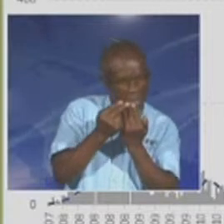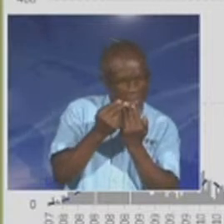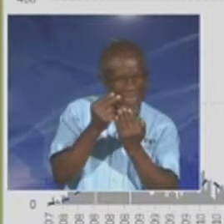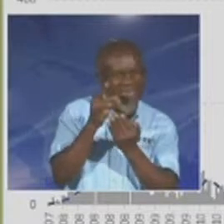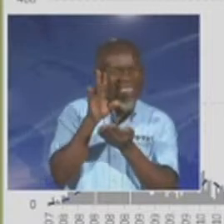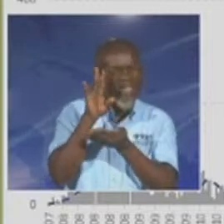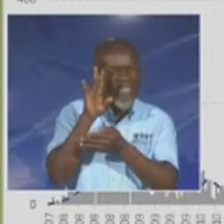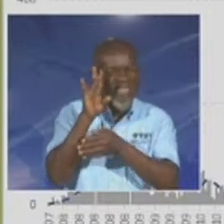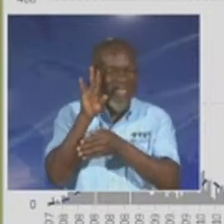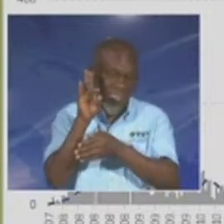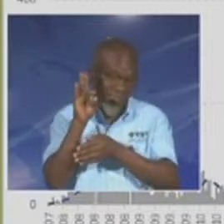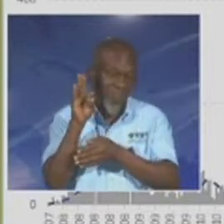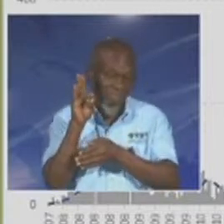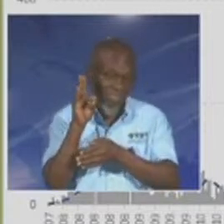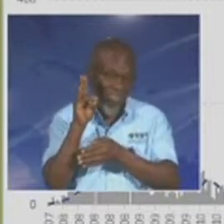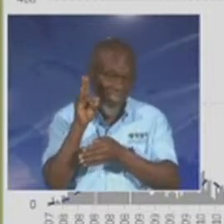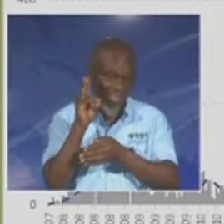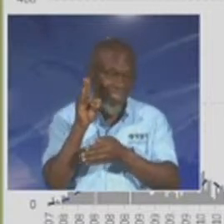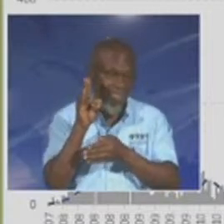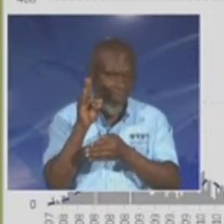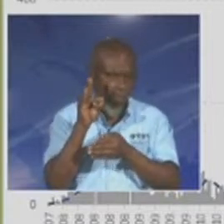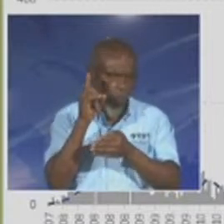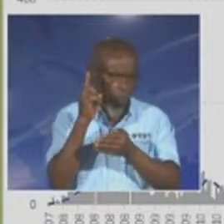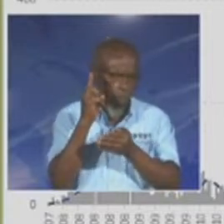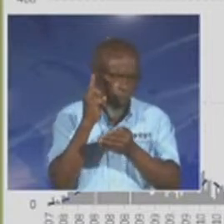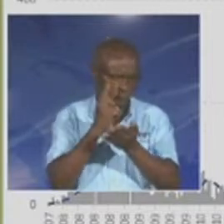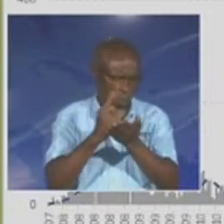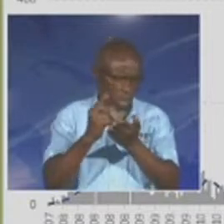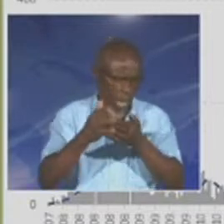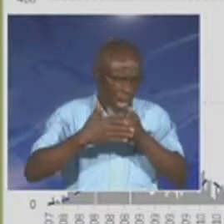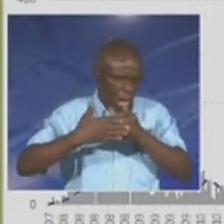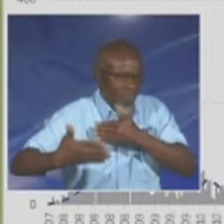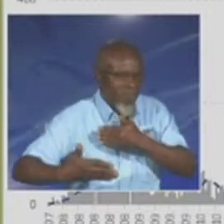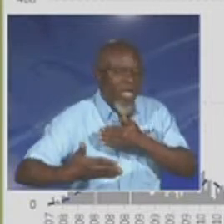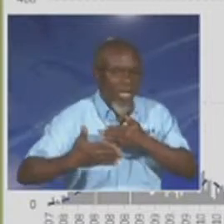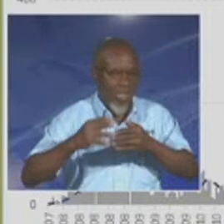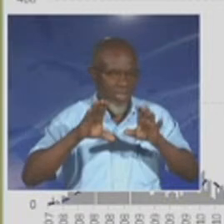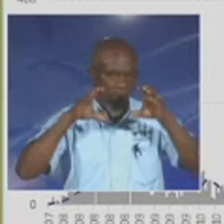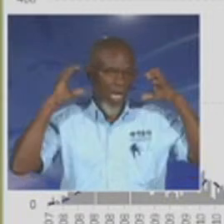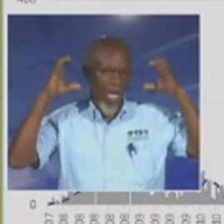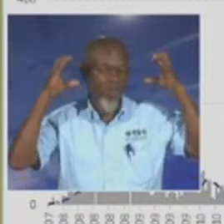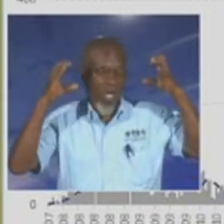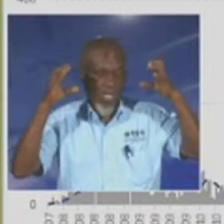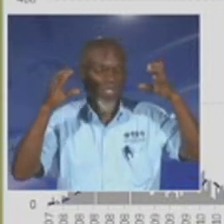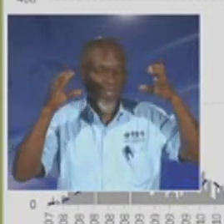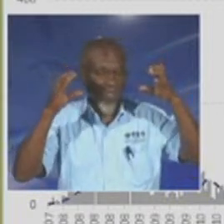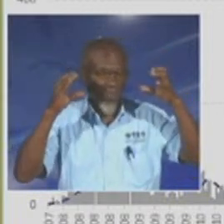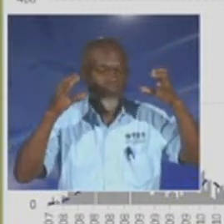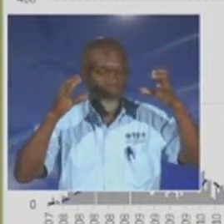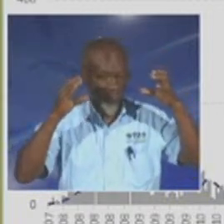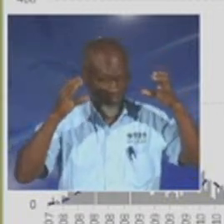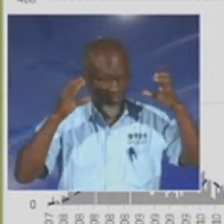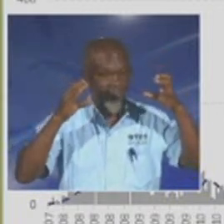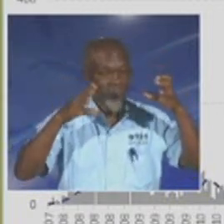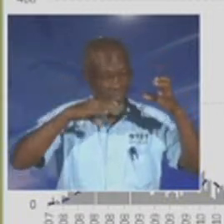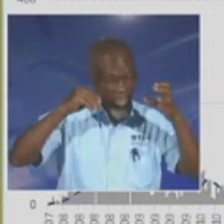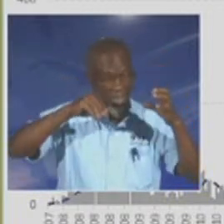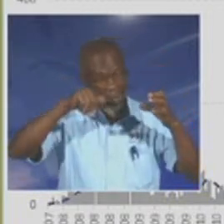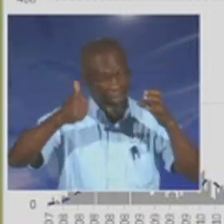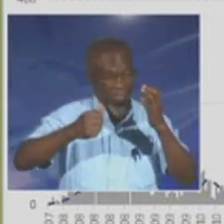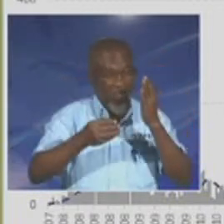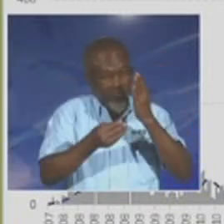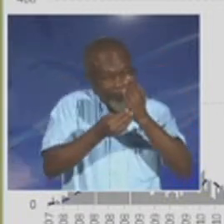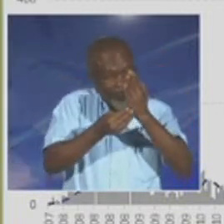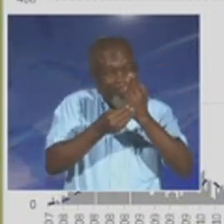after the official carnival weekend and maybe a week or two after some of those additional activities that